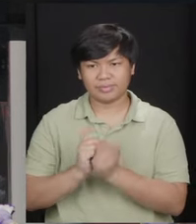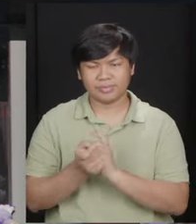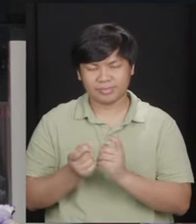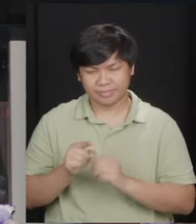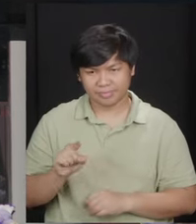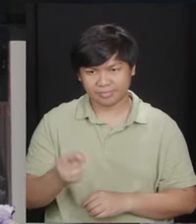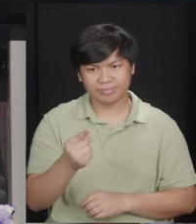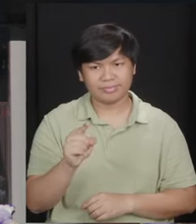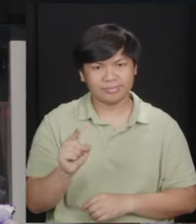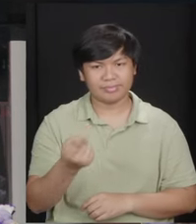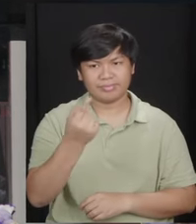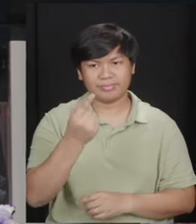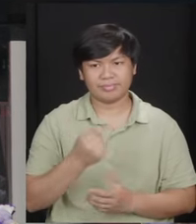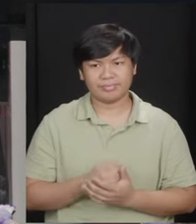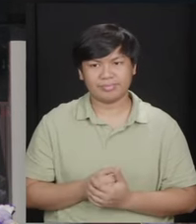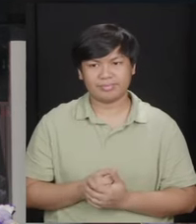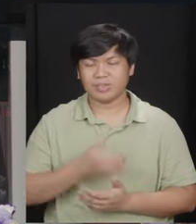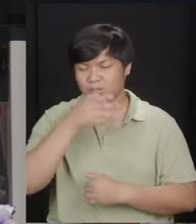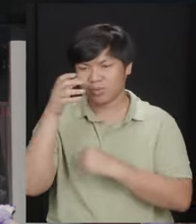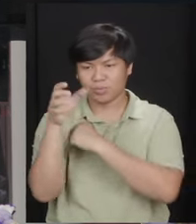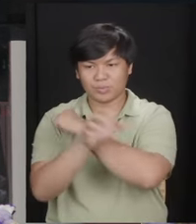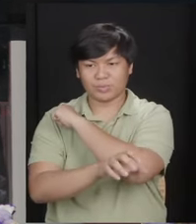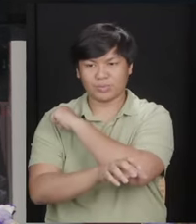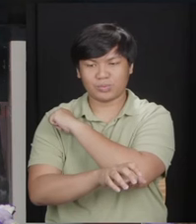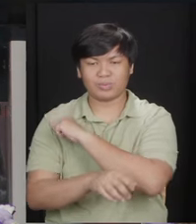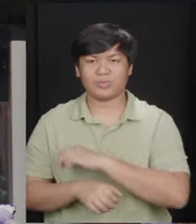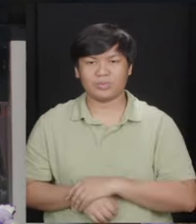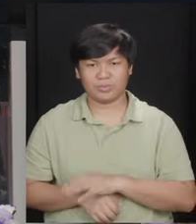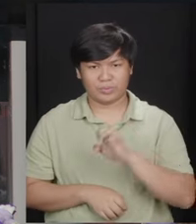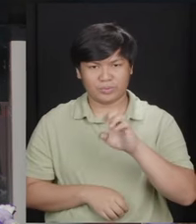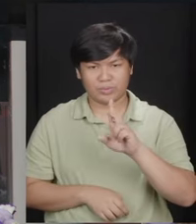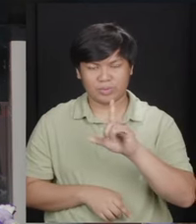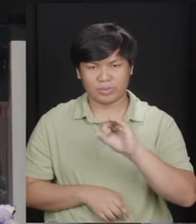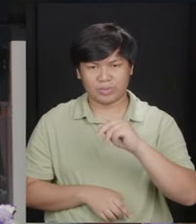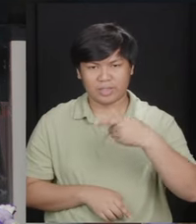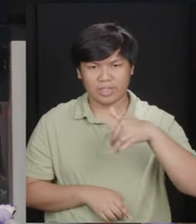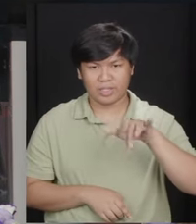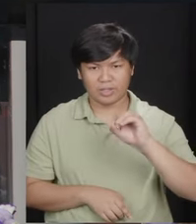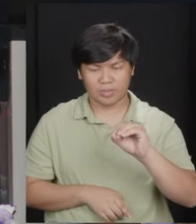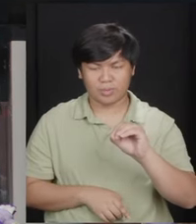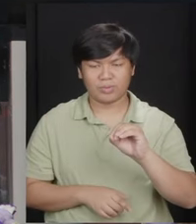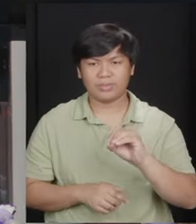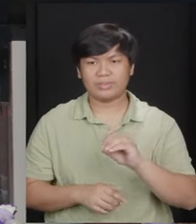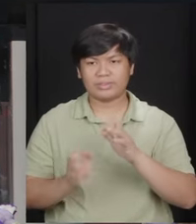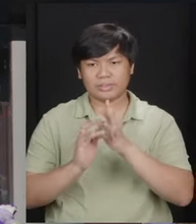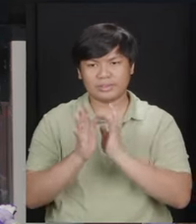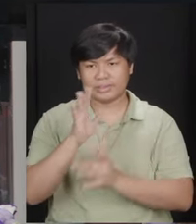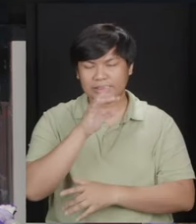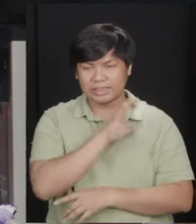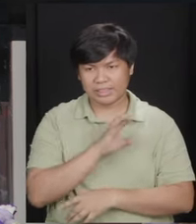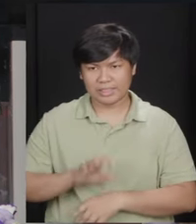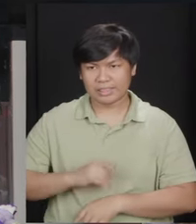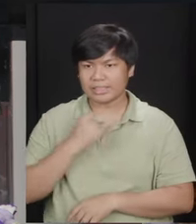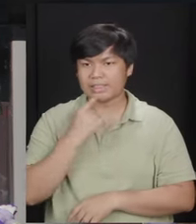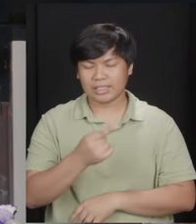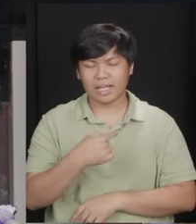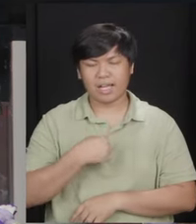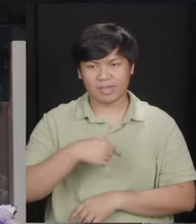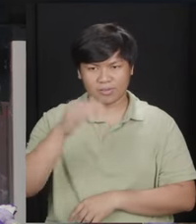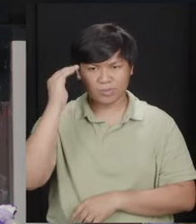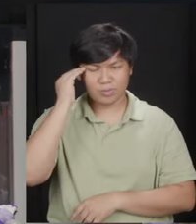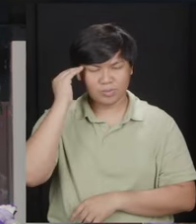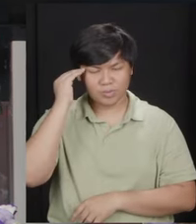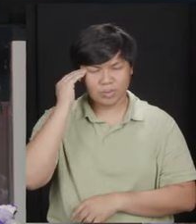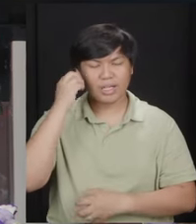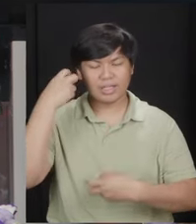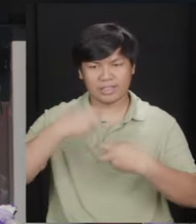insult. That's the opposite of cursing. That's eulogio. And Jesus said, I know